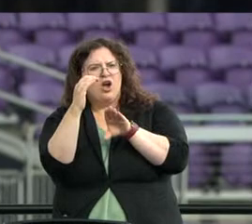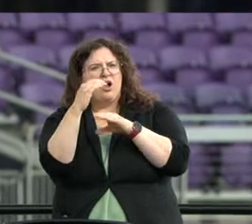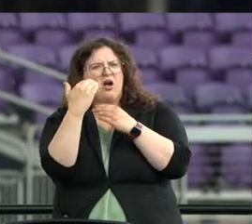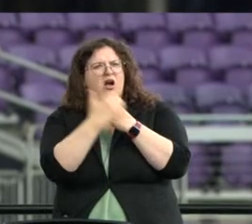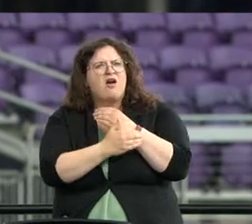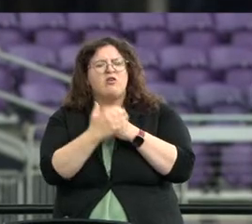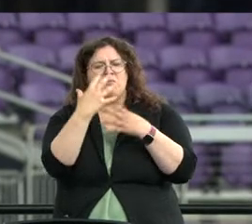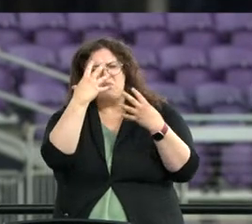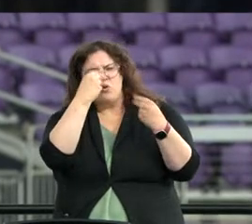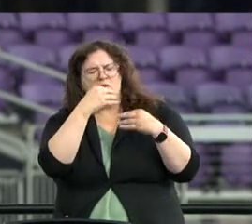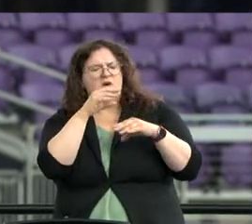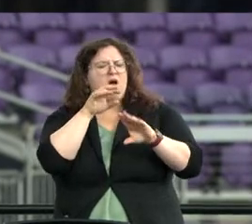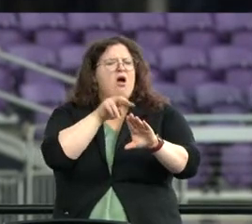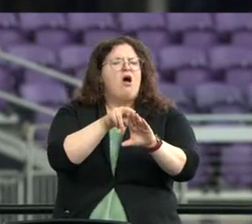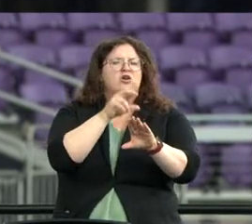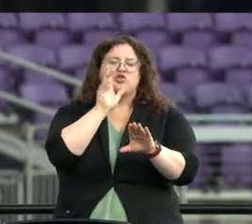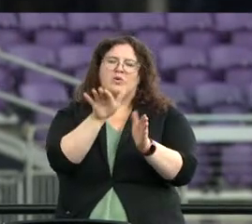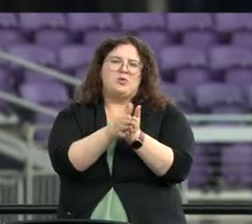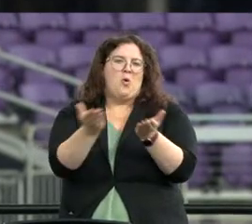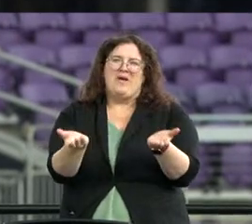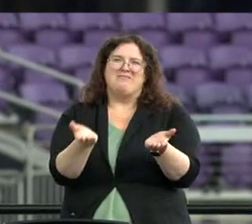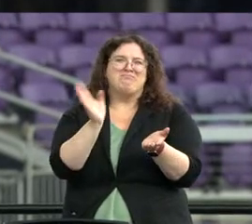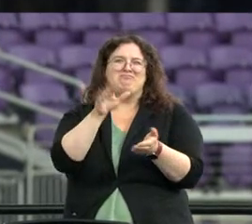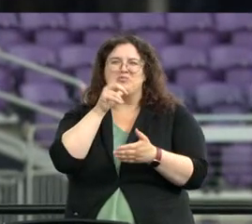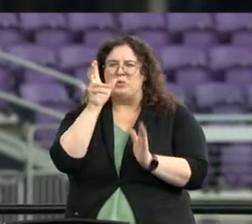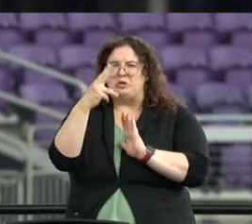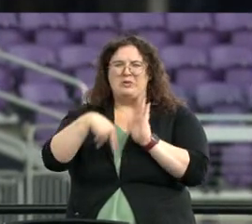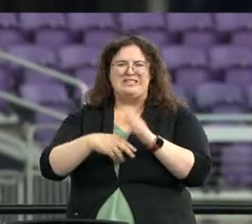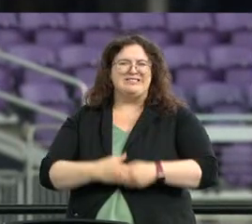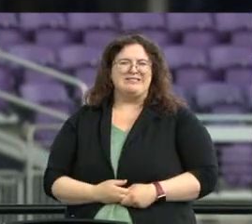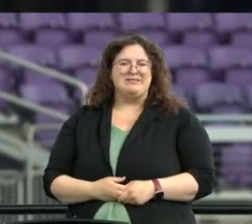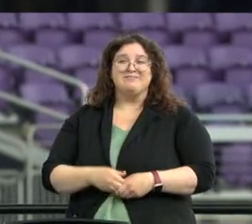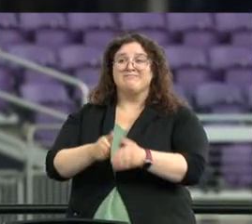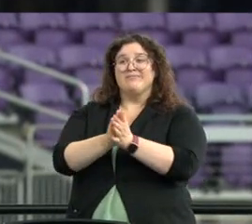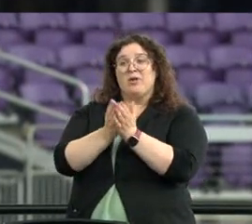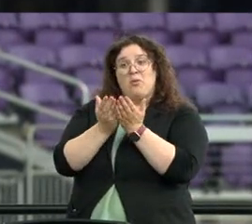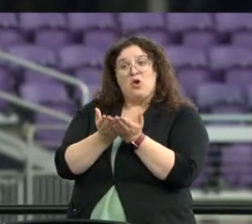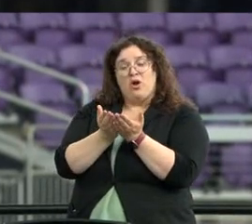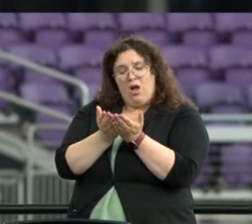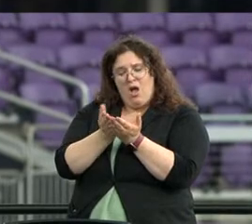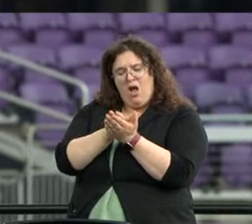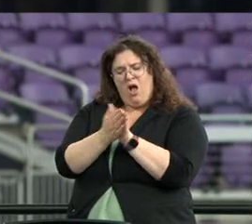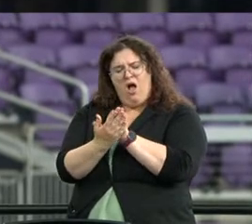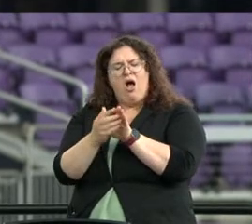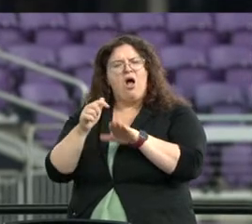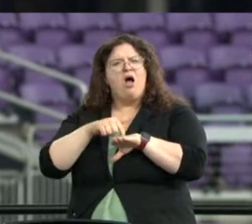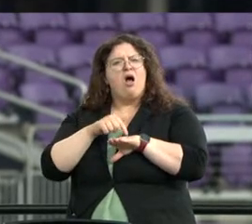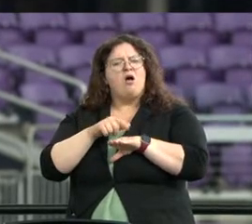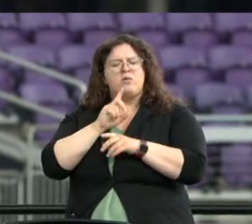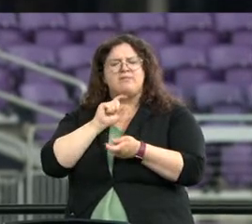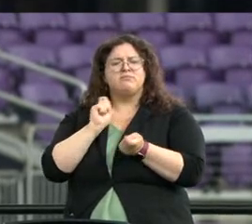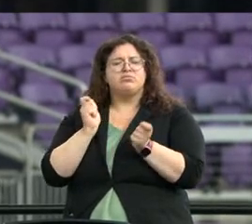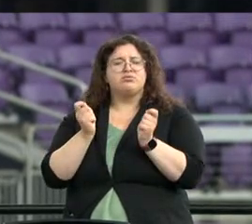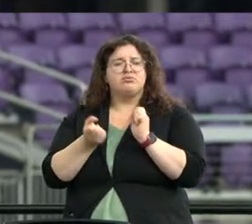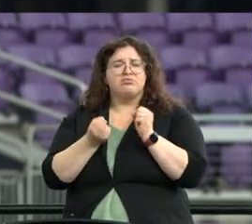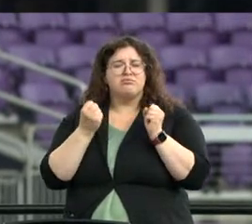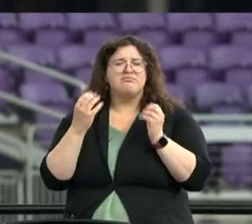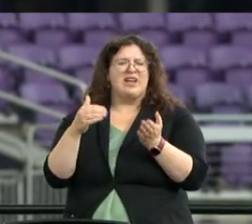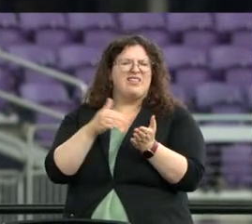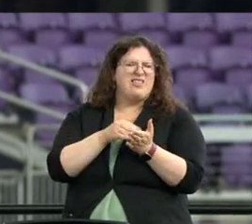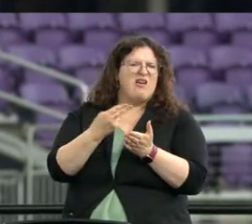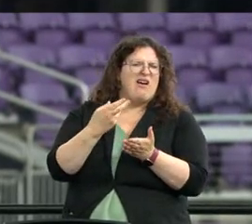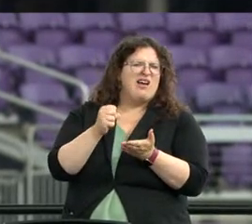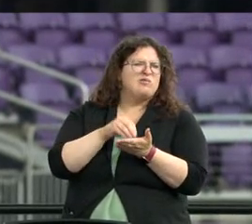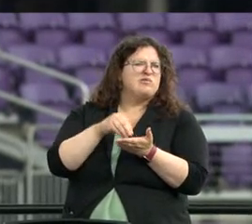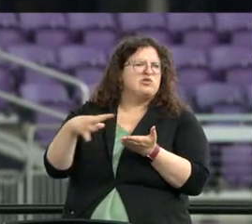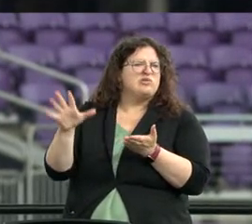stunning that they don't even need to open it. A book that has revolutionized and transformed the lives of thousands of high school